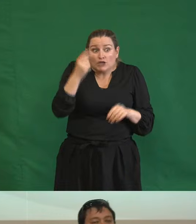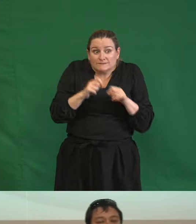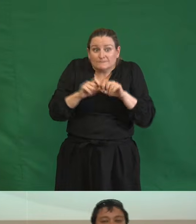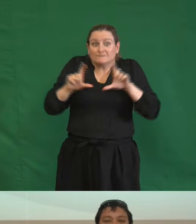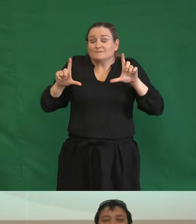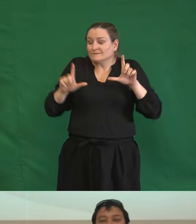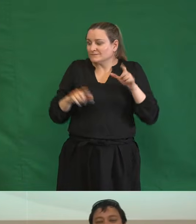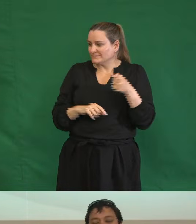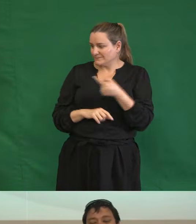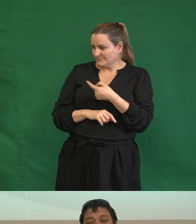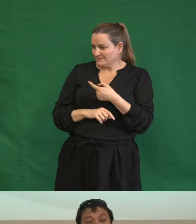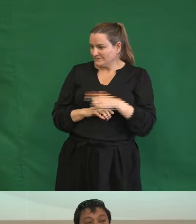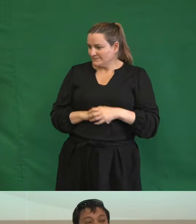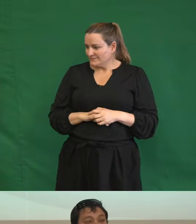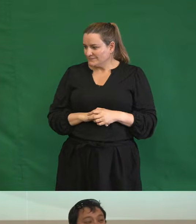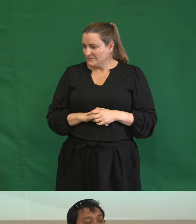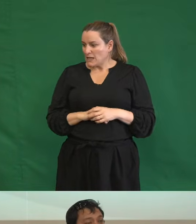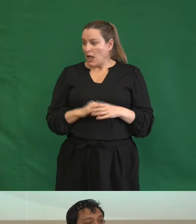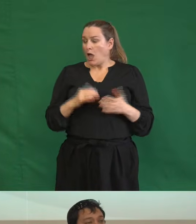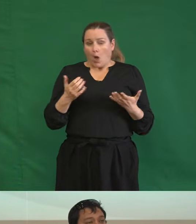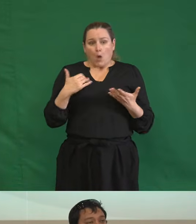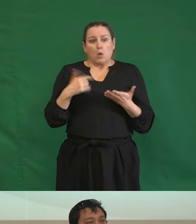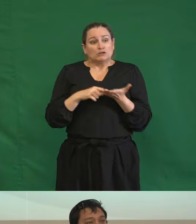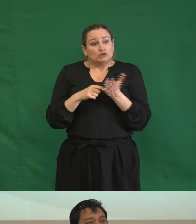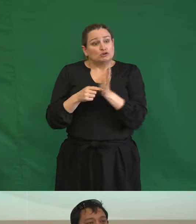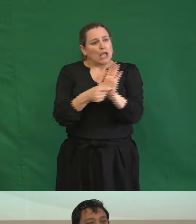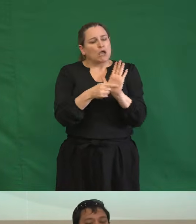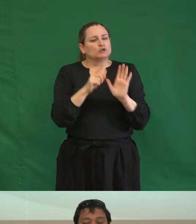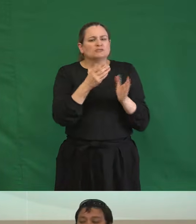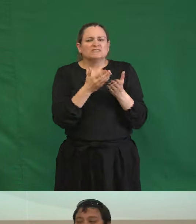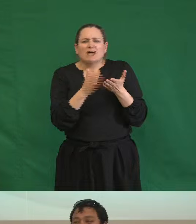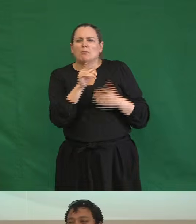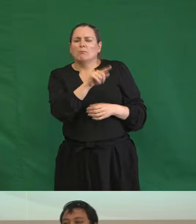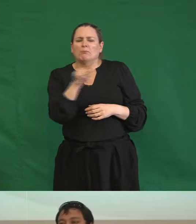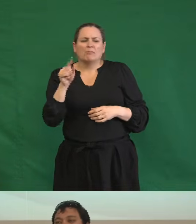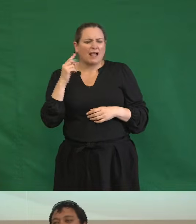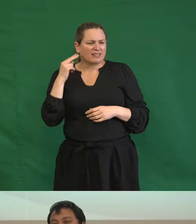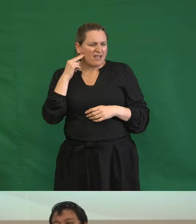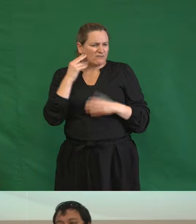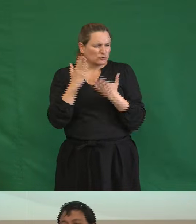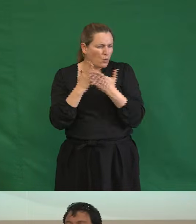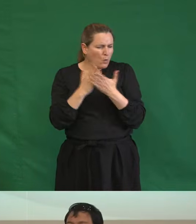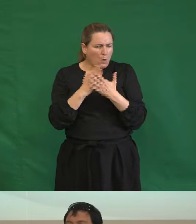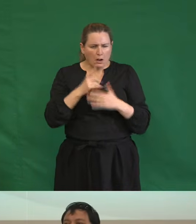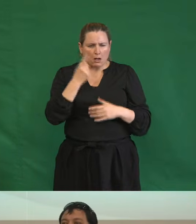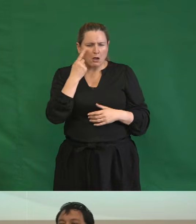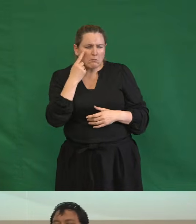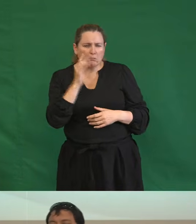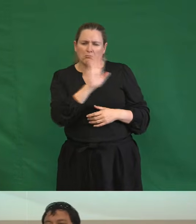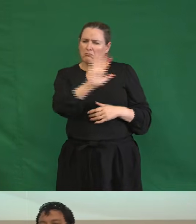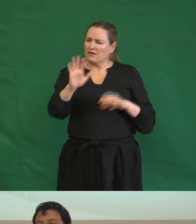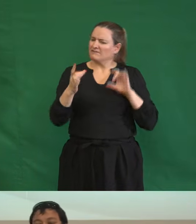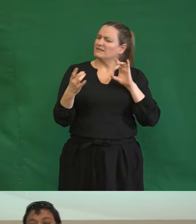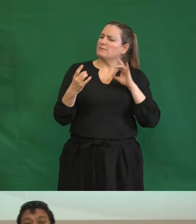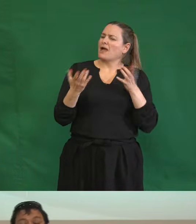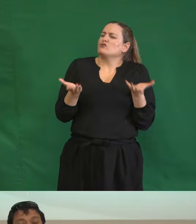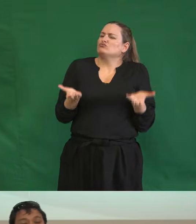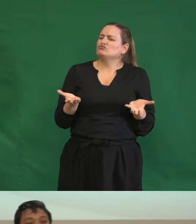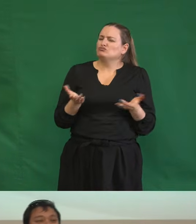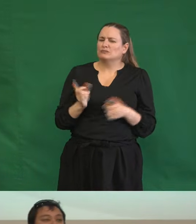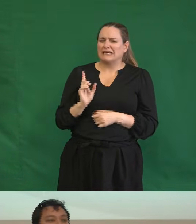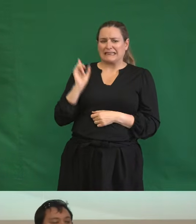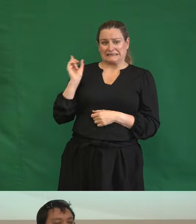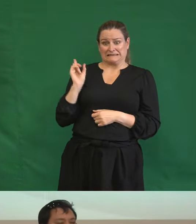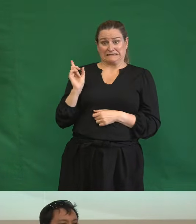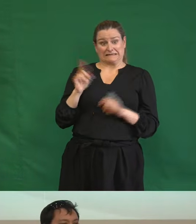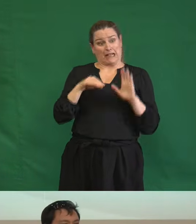we shared. That was also shared with different deaf schools, and we received some feedback in terms of how this word list could